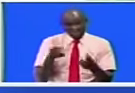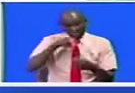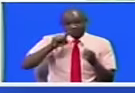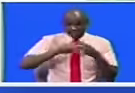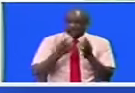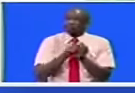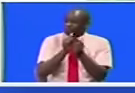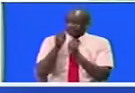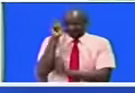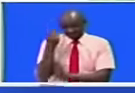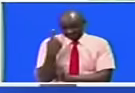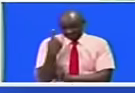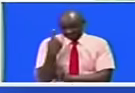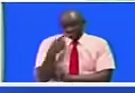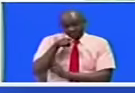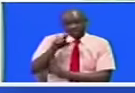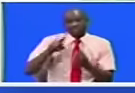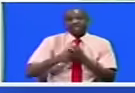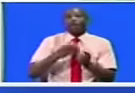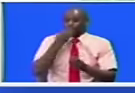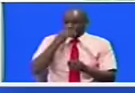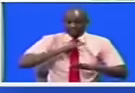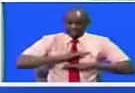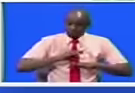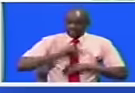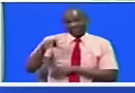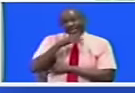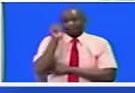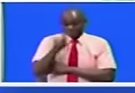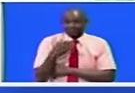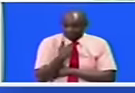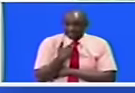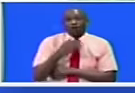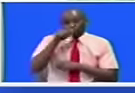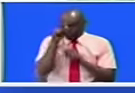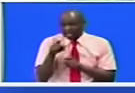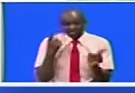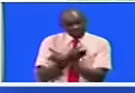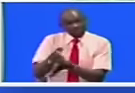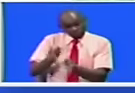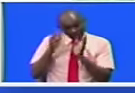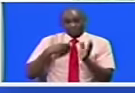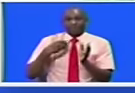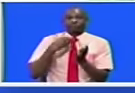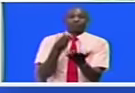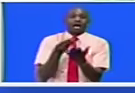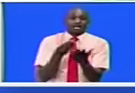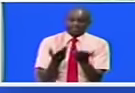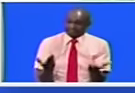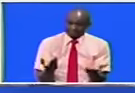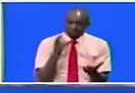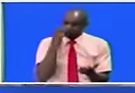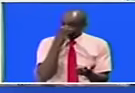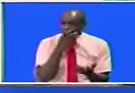crop, because the first thing is to have food security in the region. From there now, let us find something now to put in the pocket through horticultural